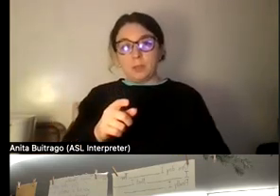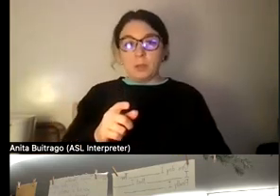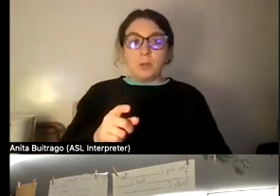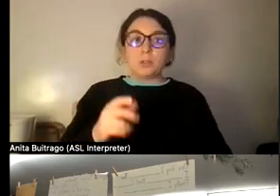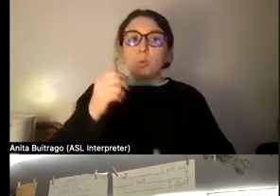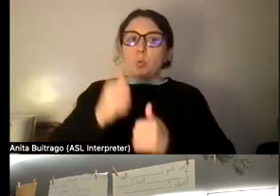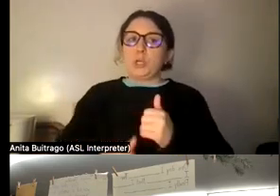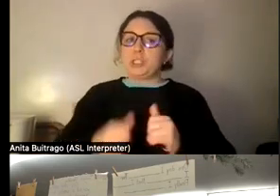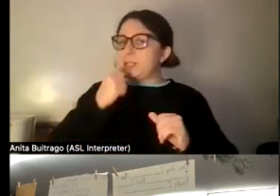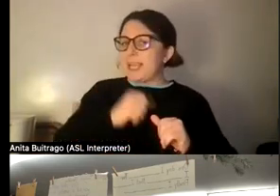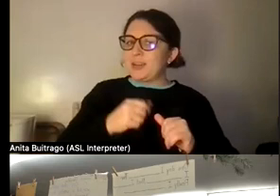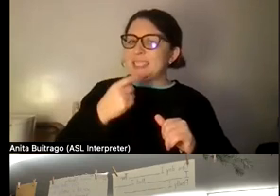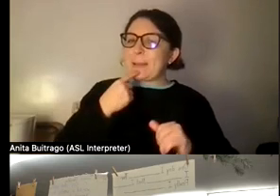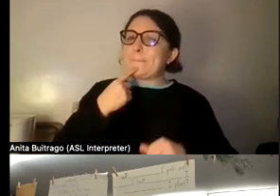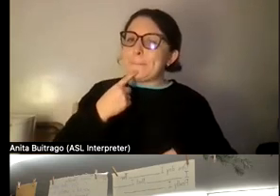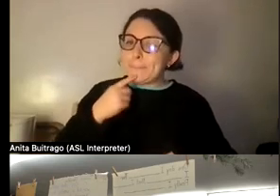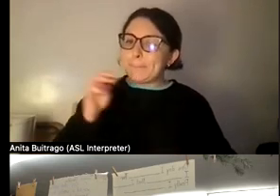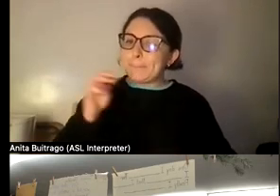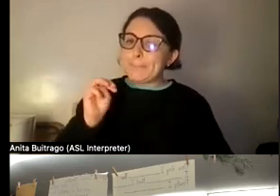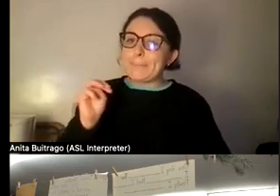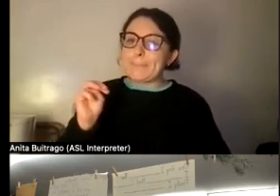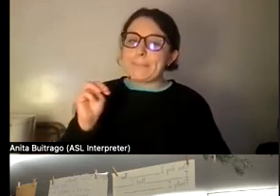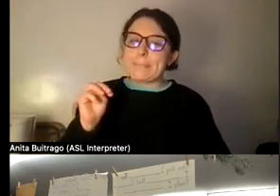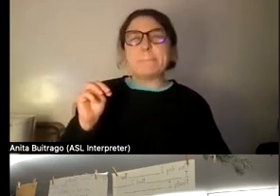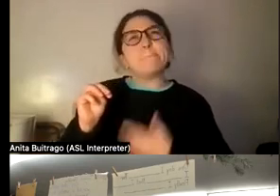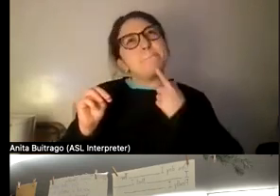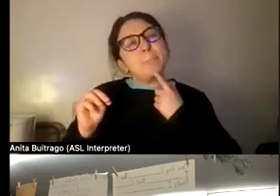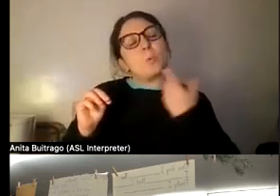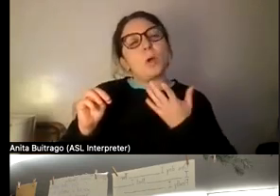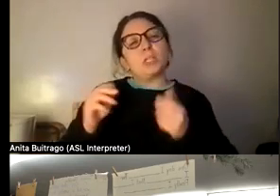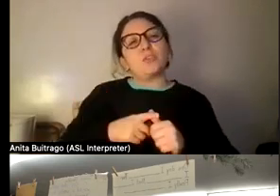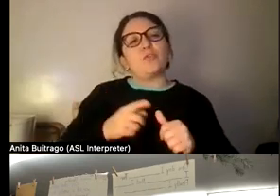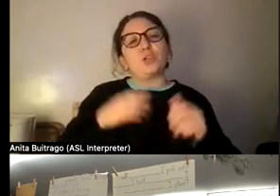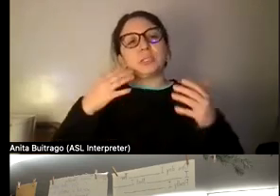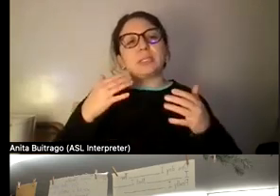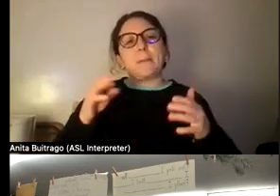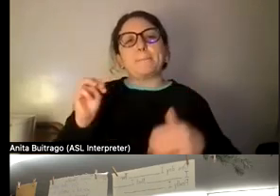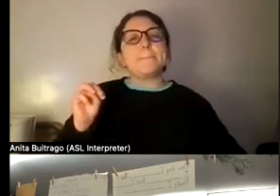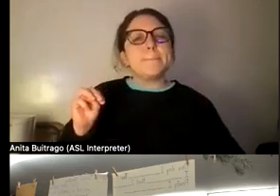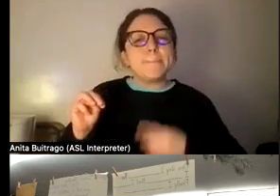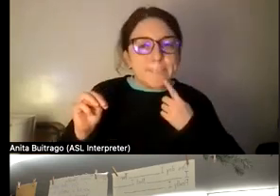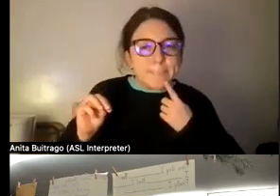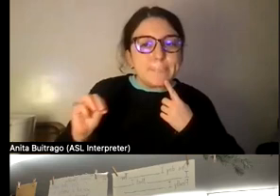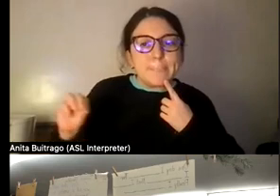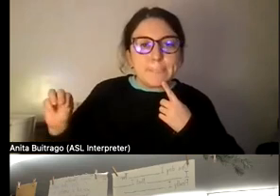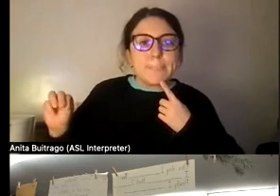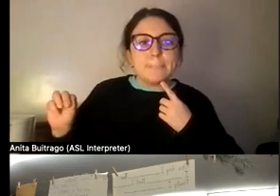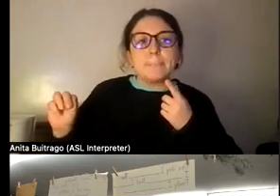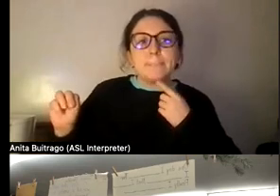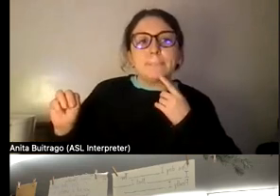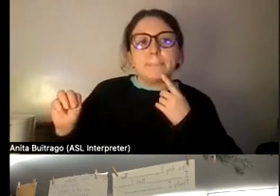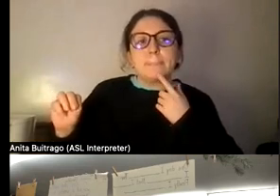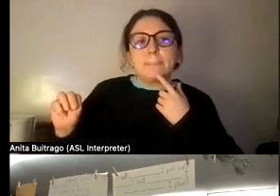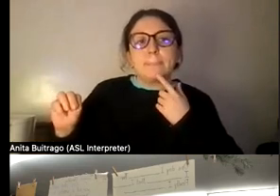says So they have to be thinking about what's the first sound in mat. Okay, it's M, so they're gonna write it